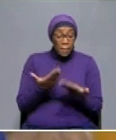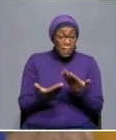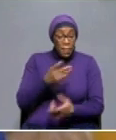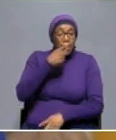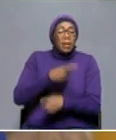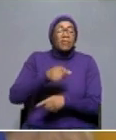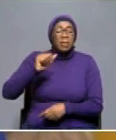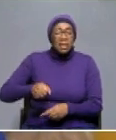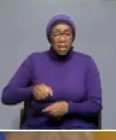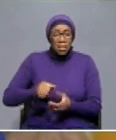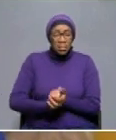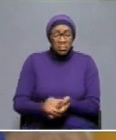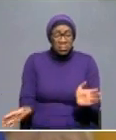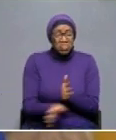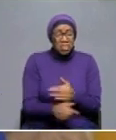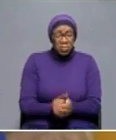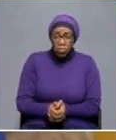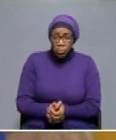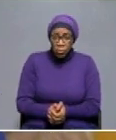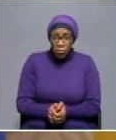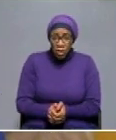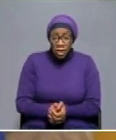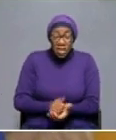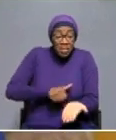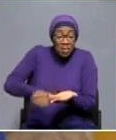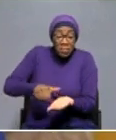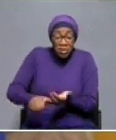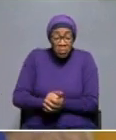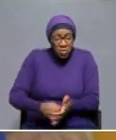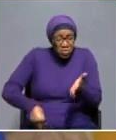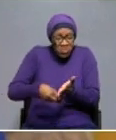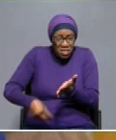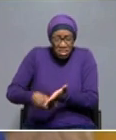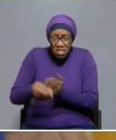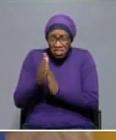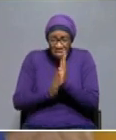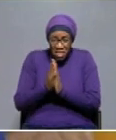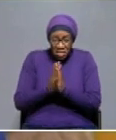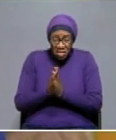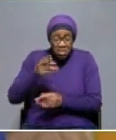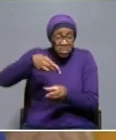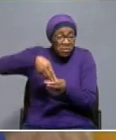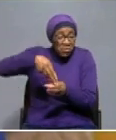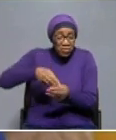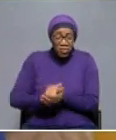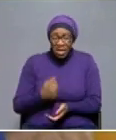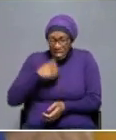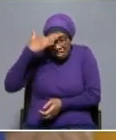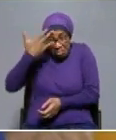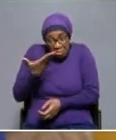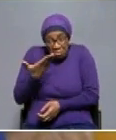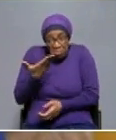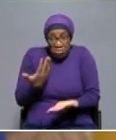the fuel price, because they do add to the cost. I don't know if it's possible to suspend, for example,